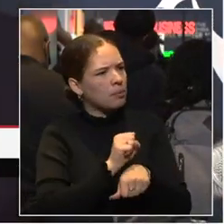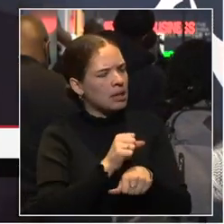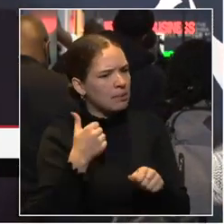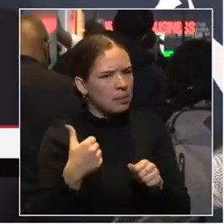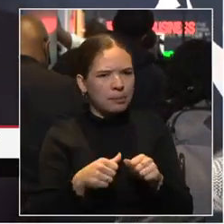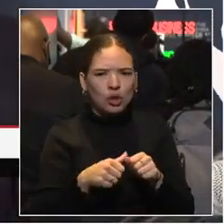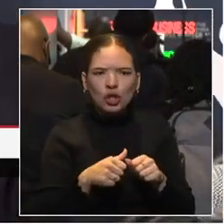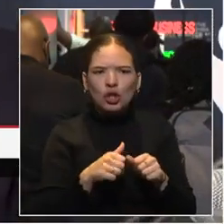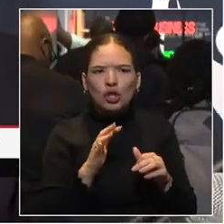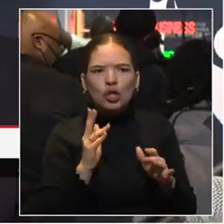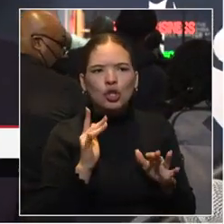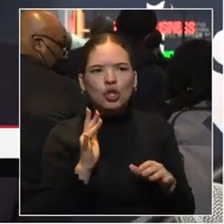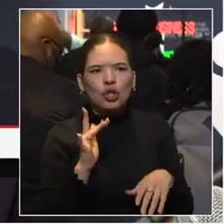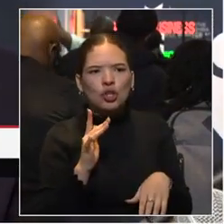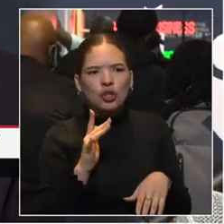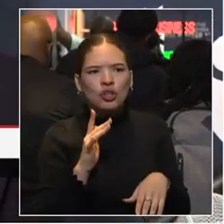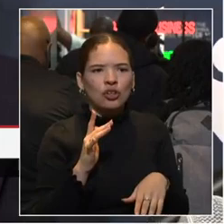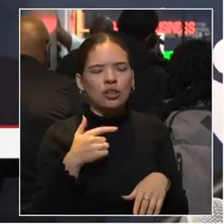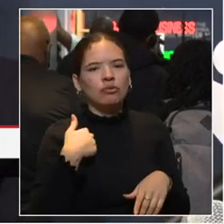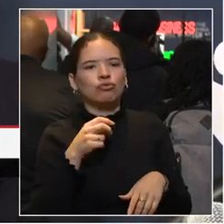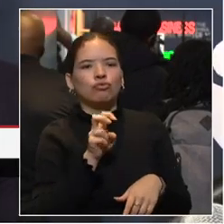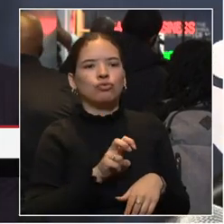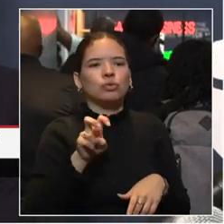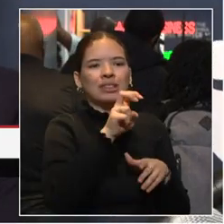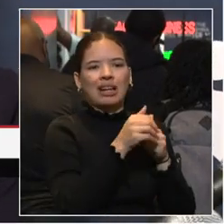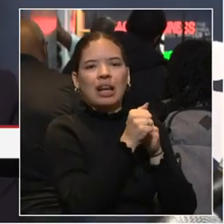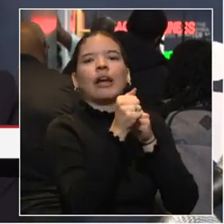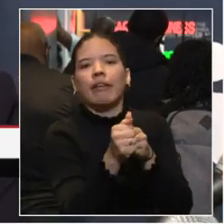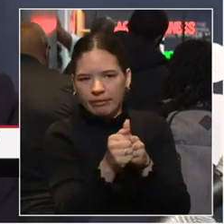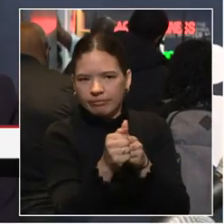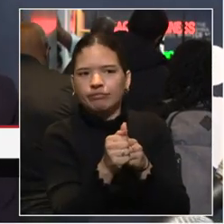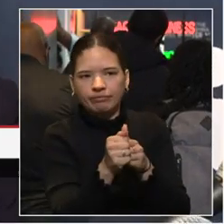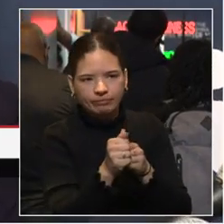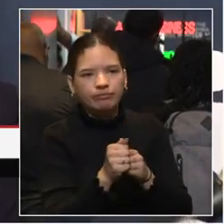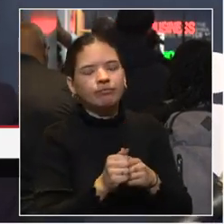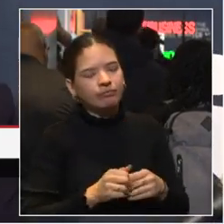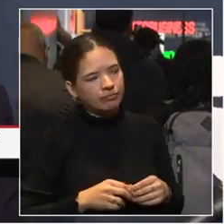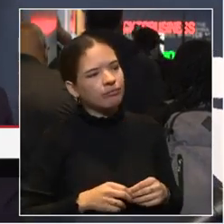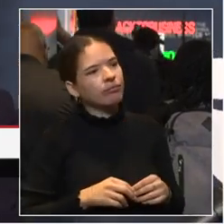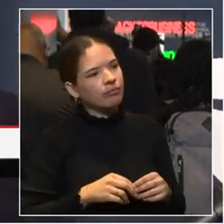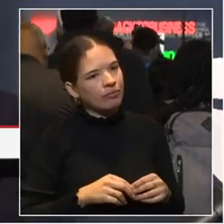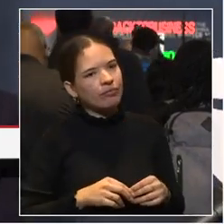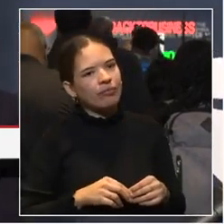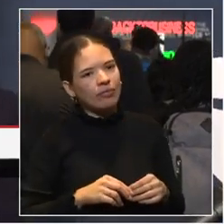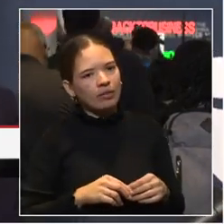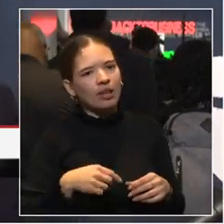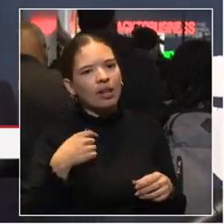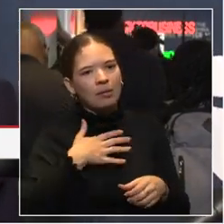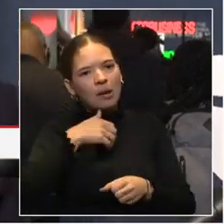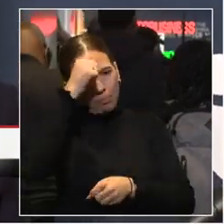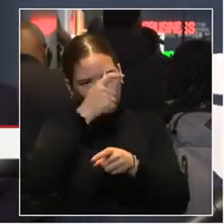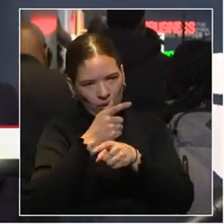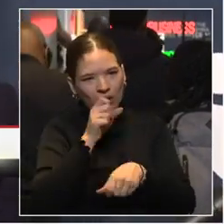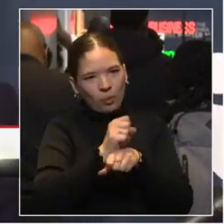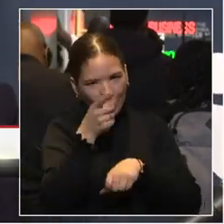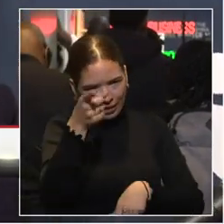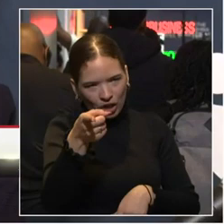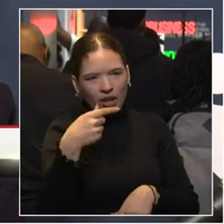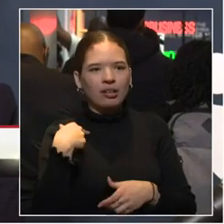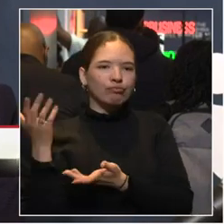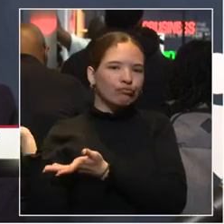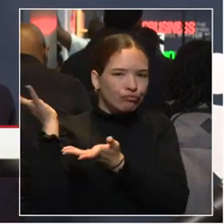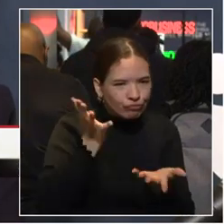Tourmobile, and I was introduced to Tourmobile by my brother, who had worked at Tourmobile, and that was